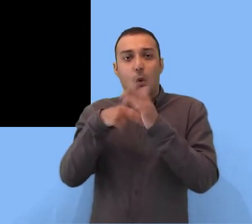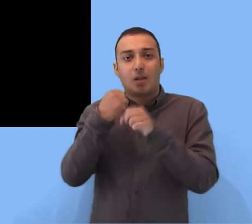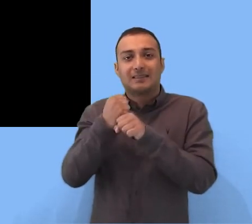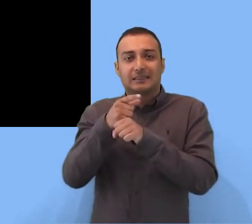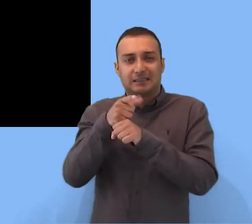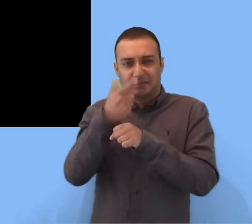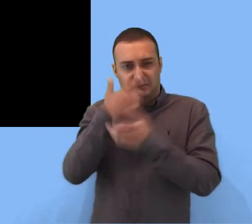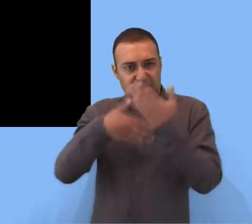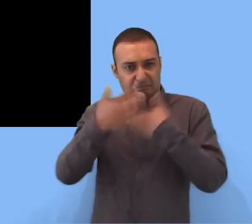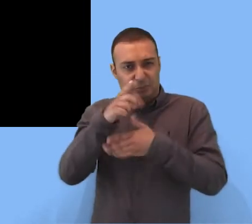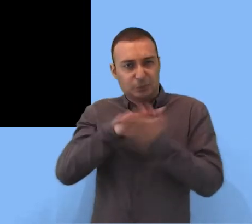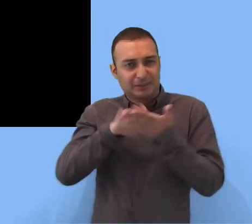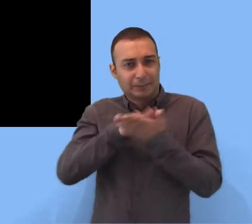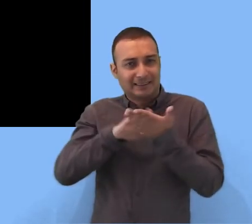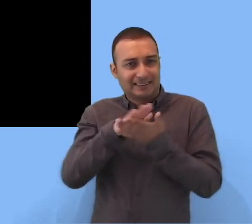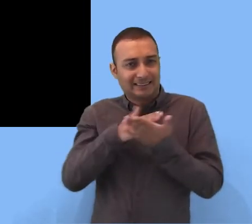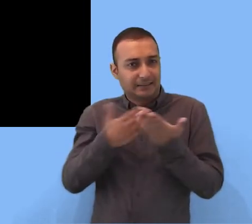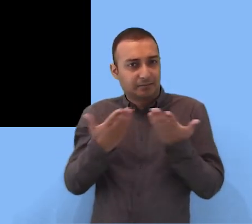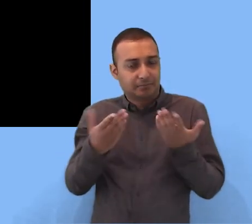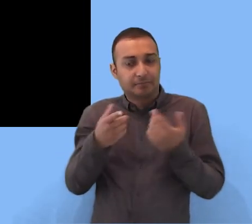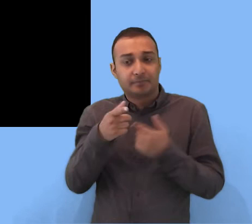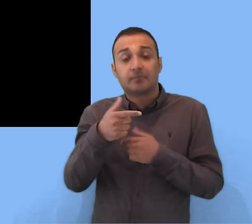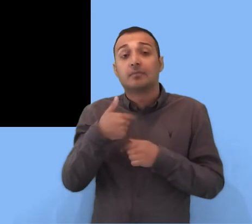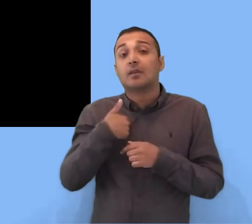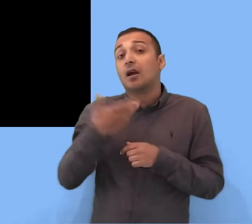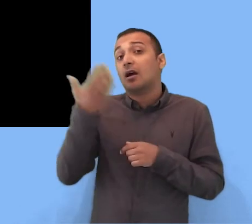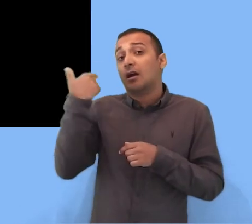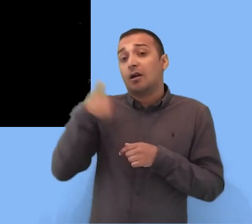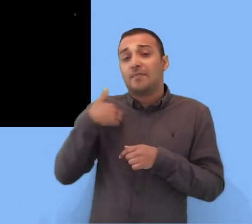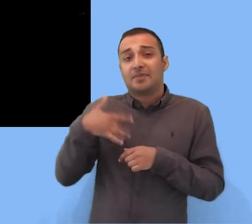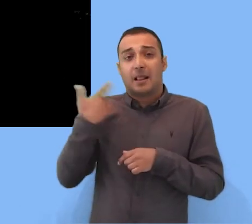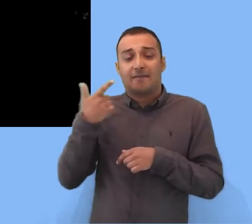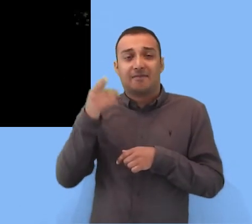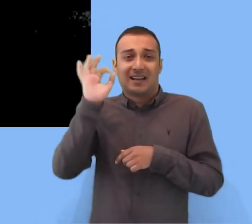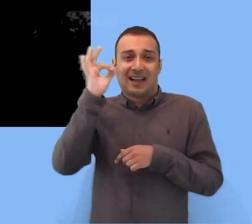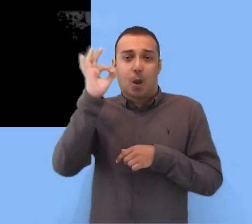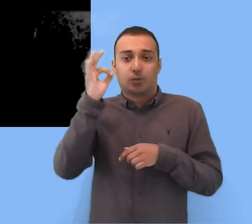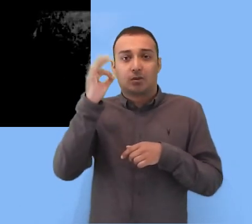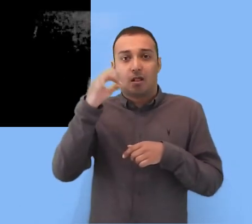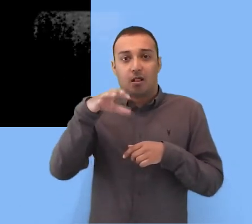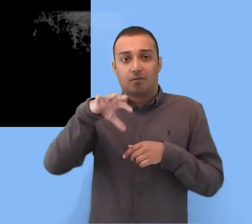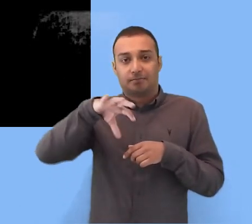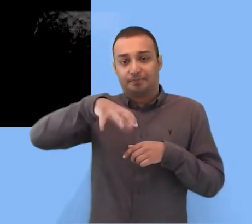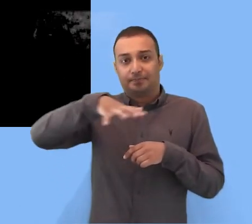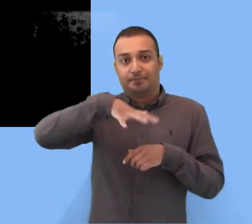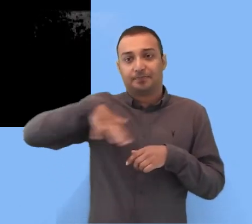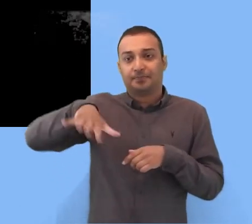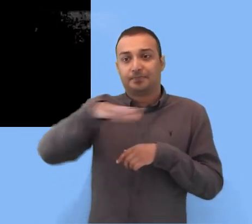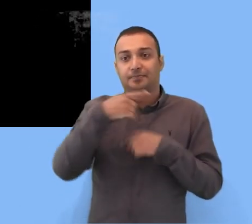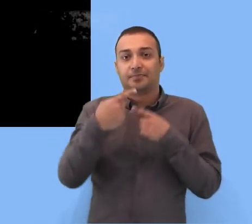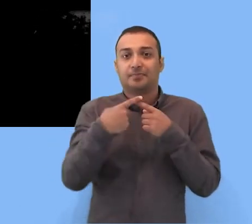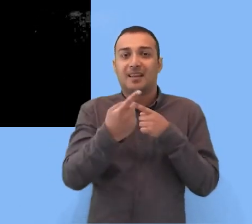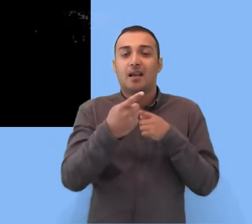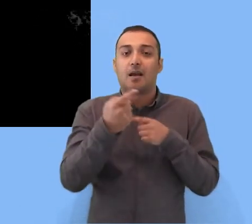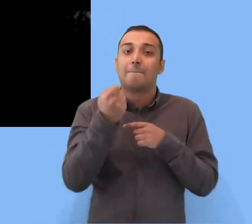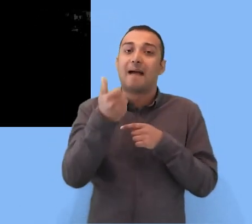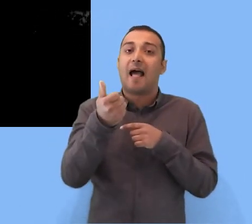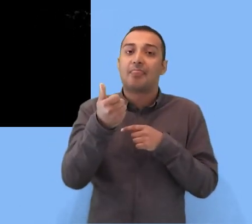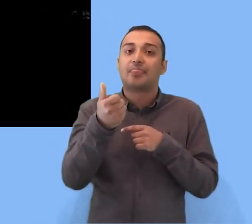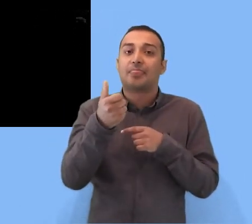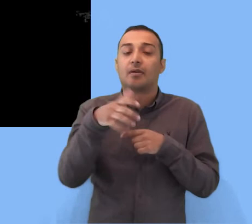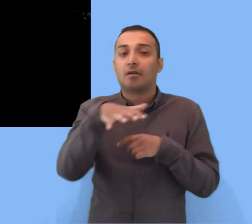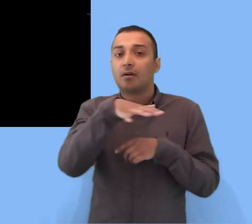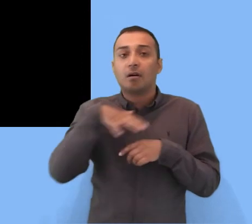I used to live on a council estate outside of Bath. There are 2 areas of significant deprivation outside near Bath, which you wouldn't think, but there